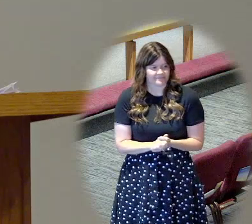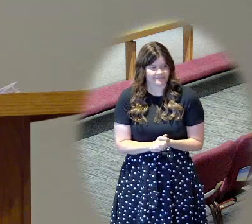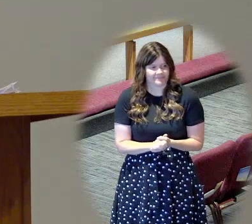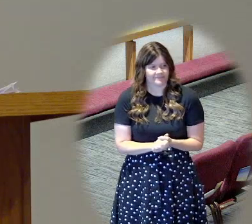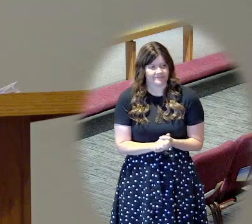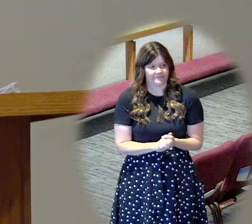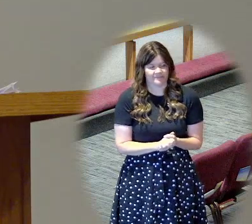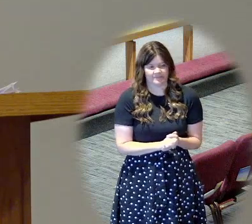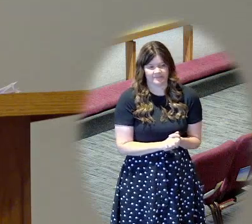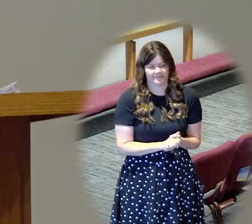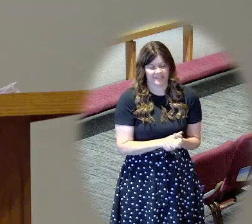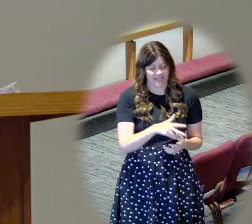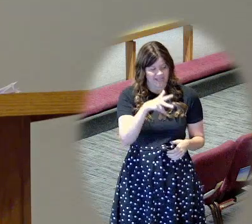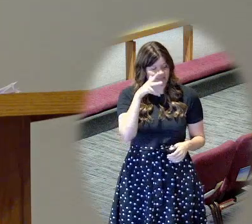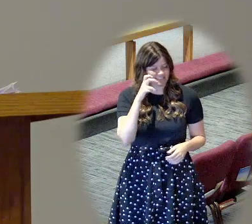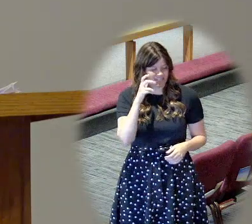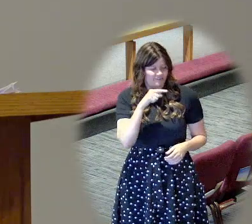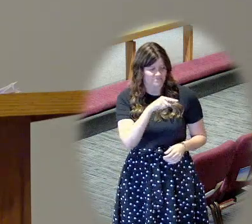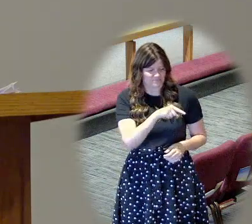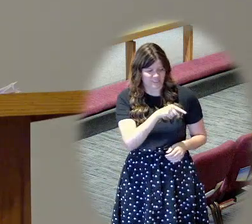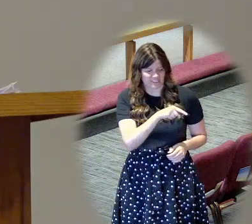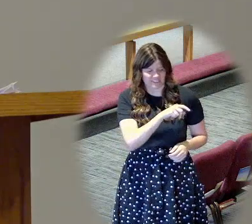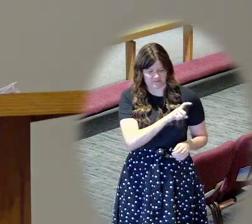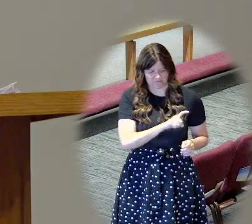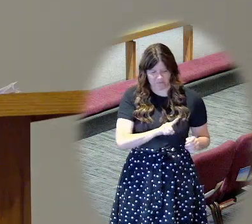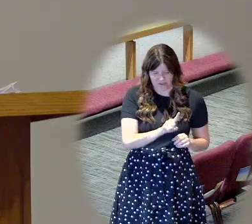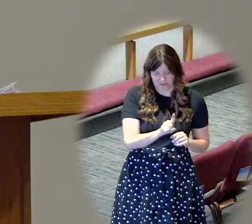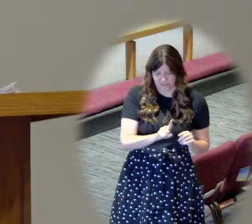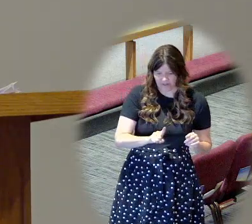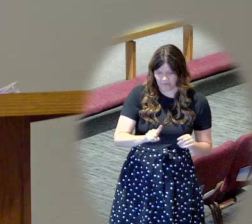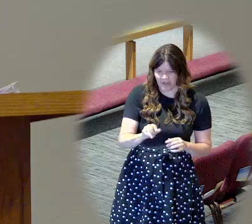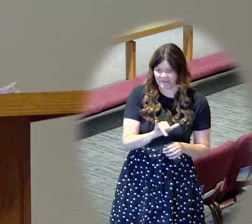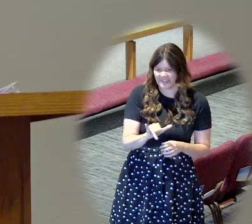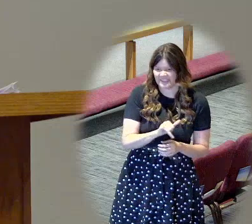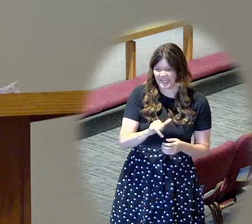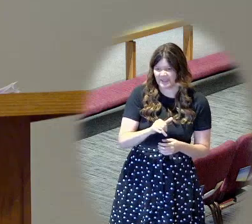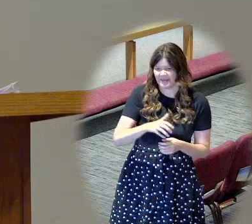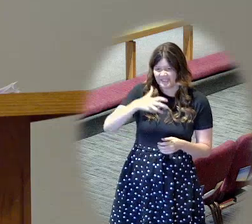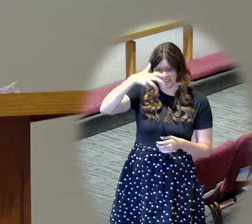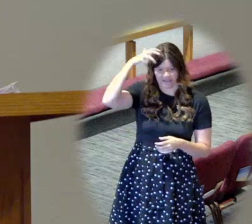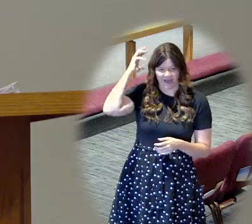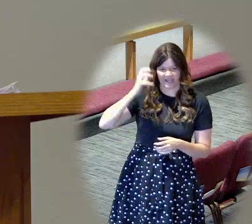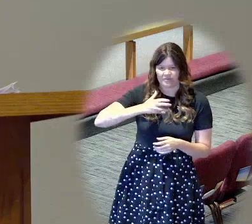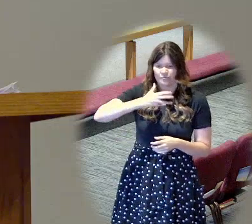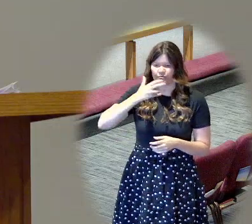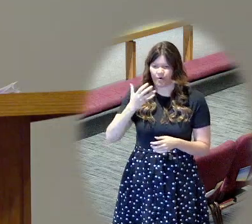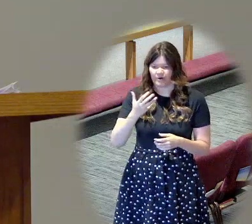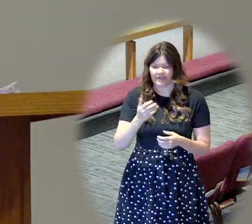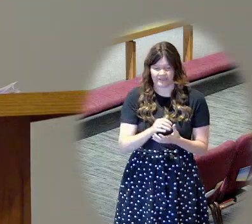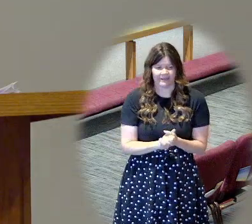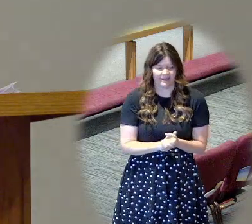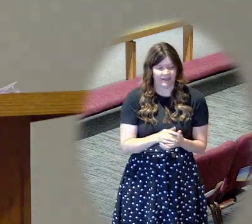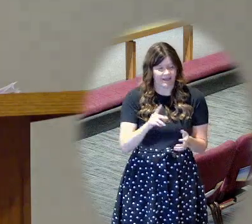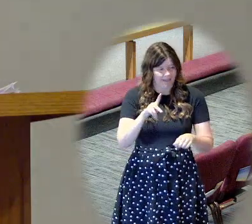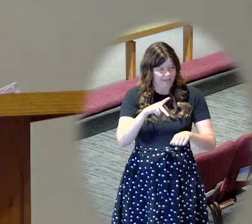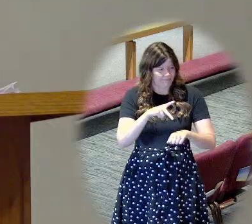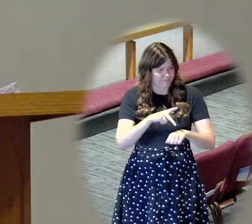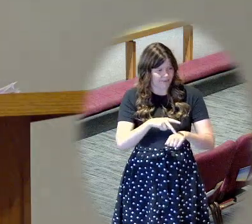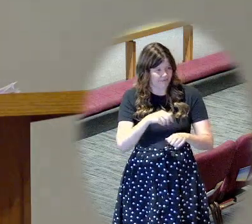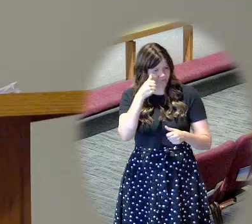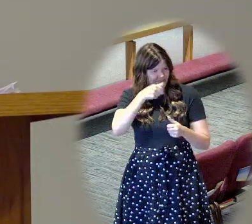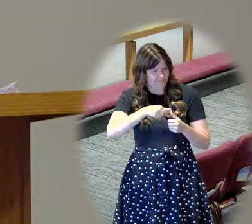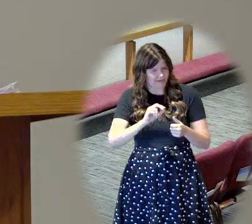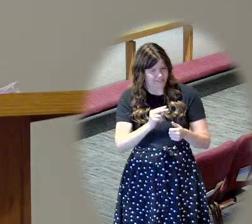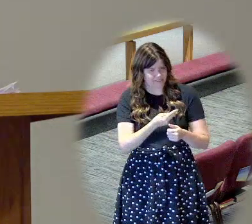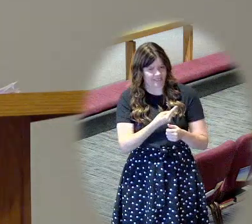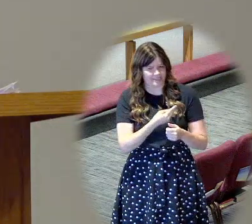Our adversary, the devil, is prowling around like a roaring lion, looking for someone to devour. Peter reminds us this morning, and he uses